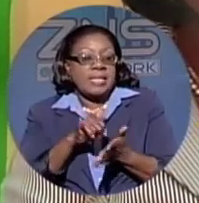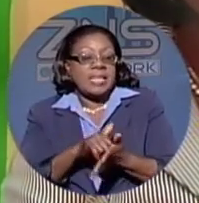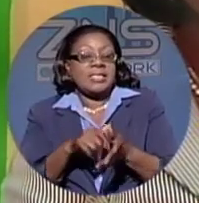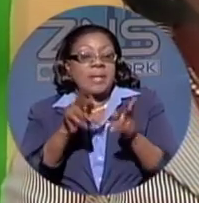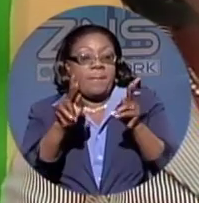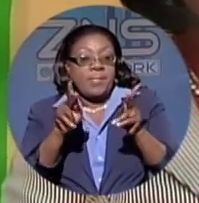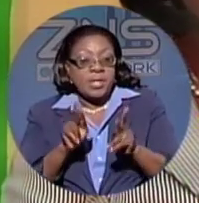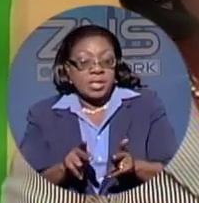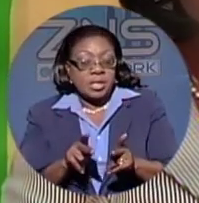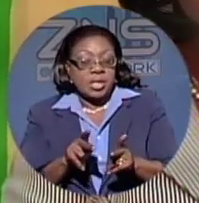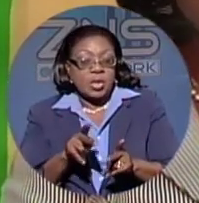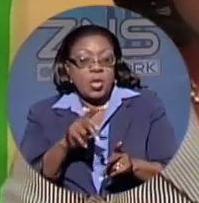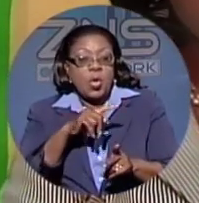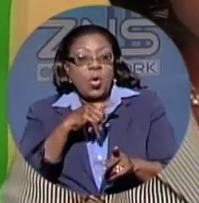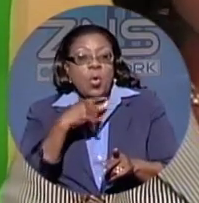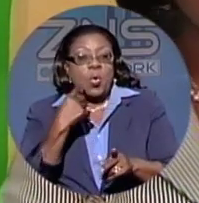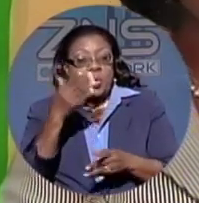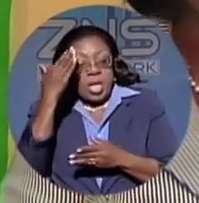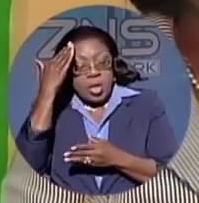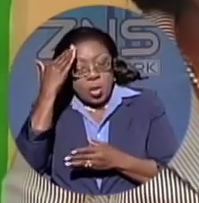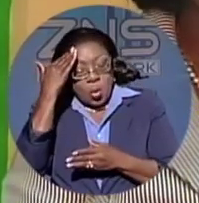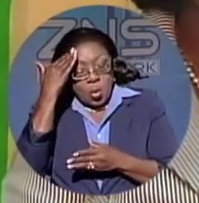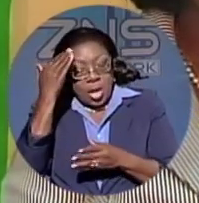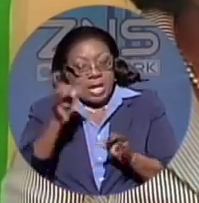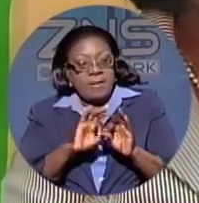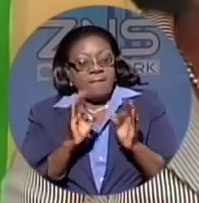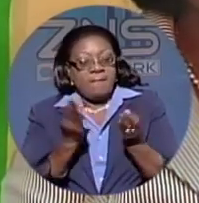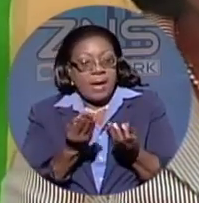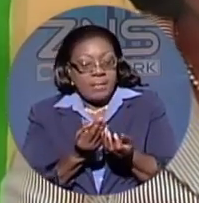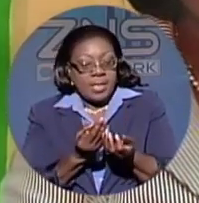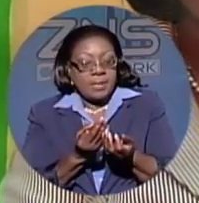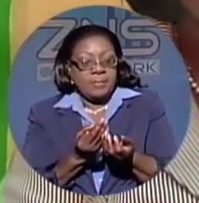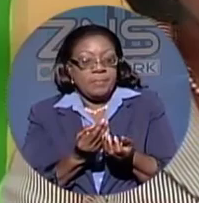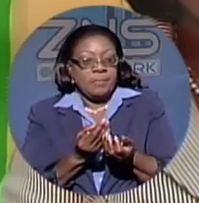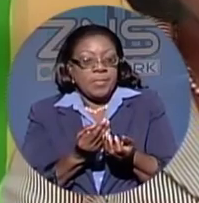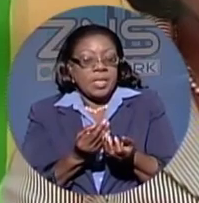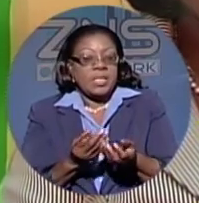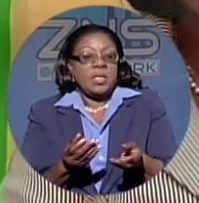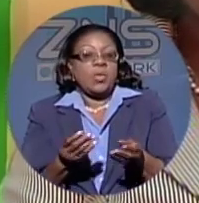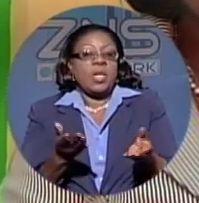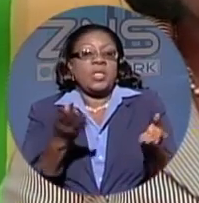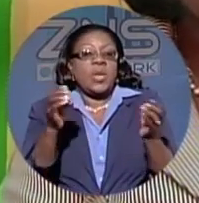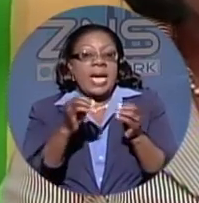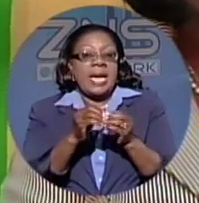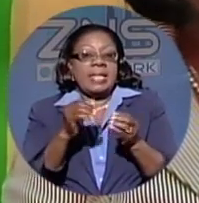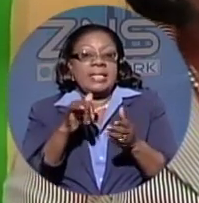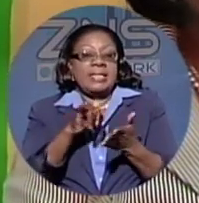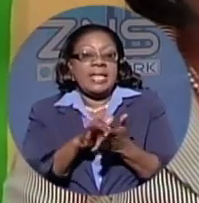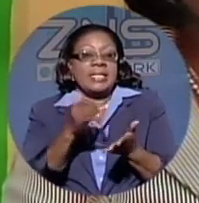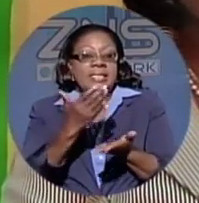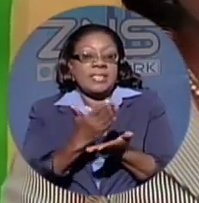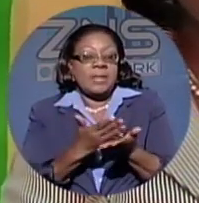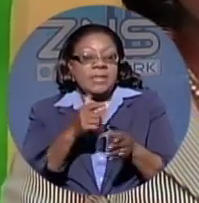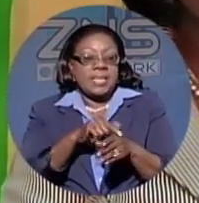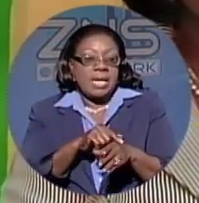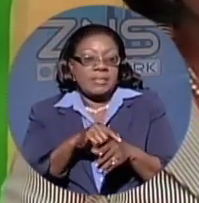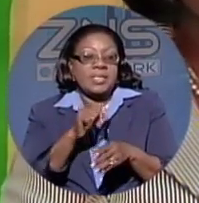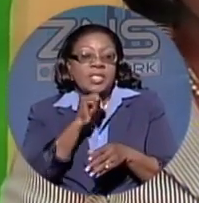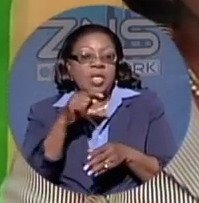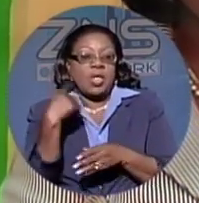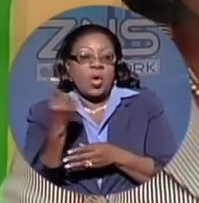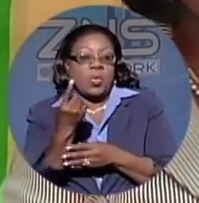who is used to picking them up. And I want to add, however, that sometimes it's not